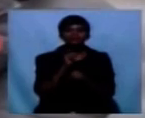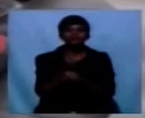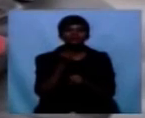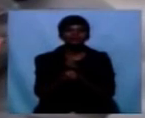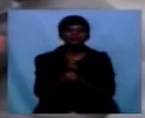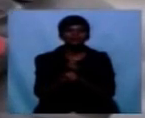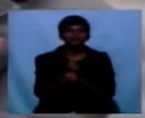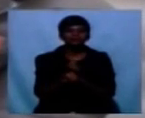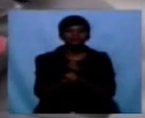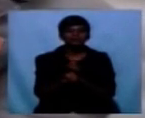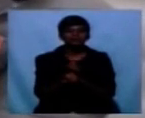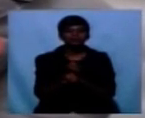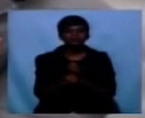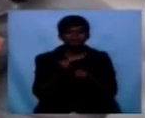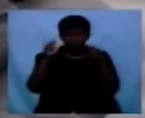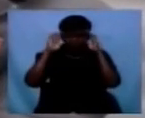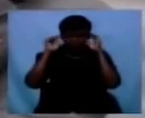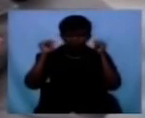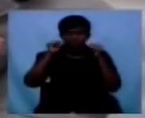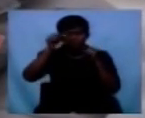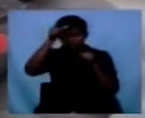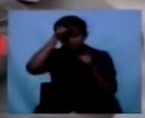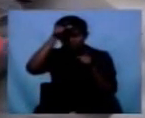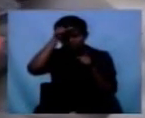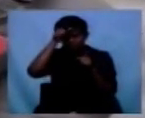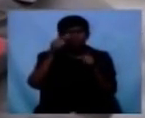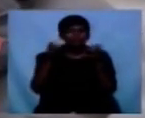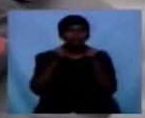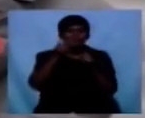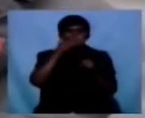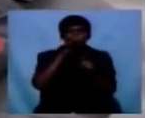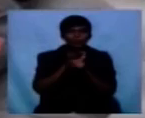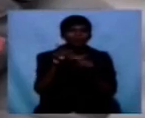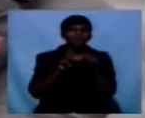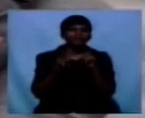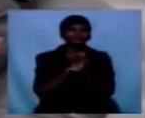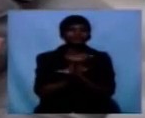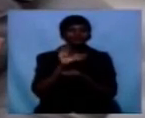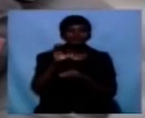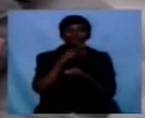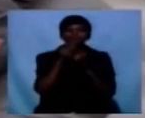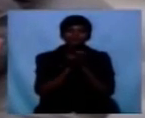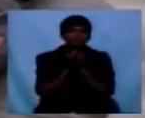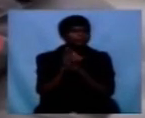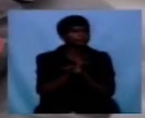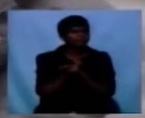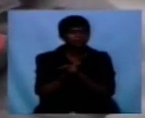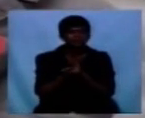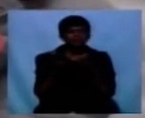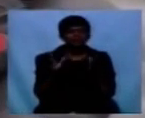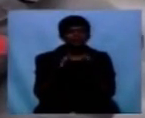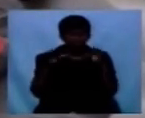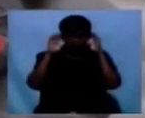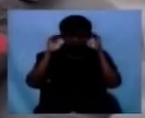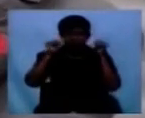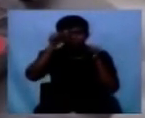Under the tutorship of His Excellency President Lungu, I want to assure the Zambian people that their interests is taken care of. The